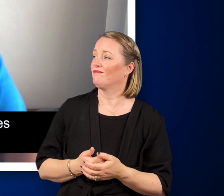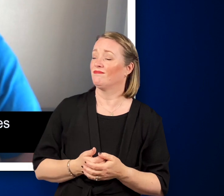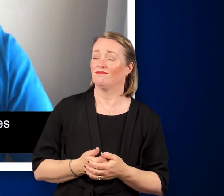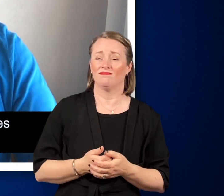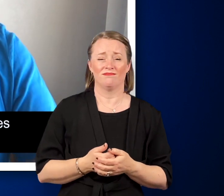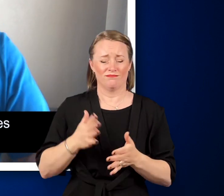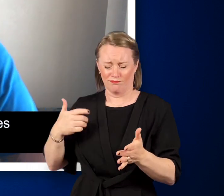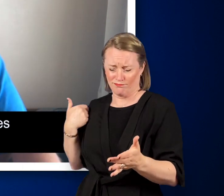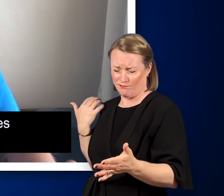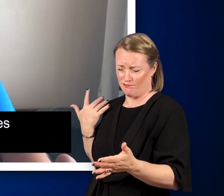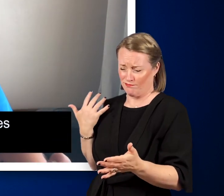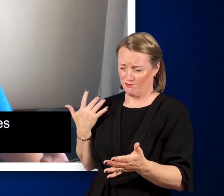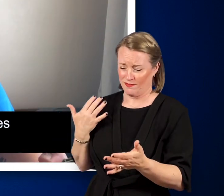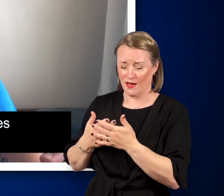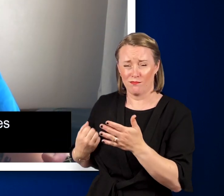grace. Through